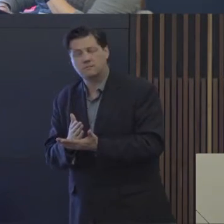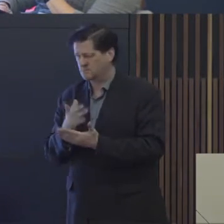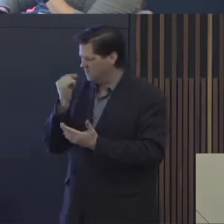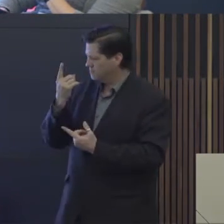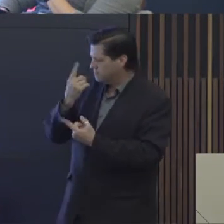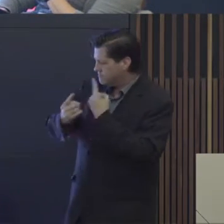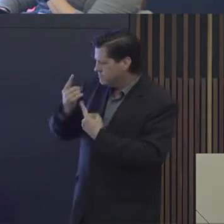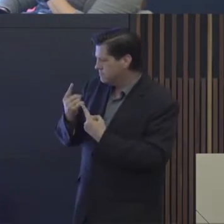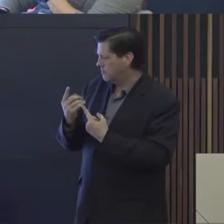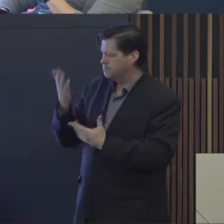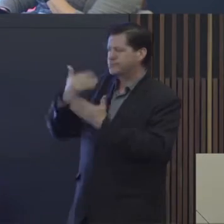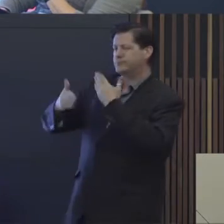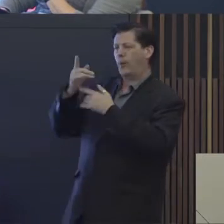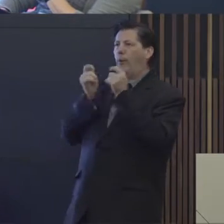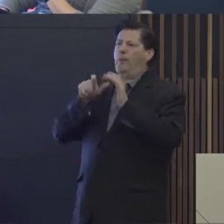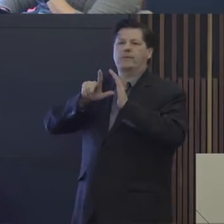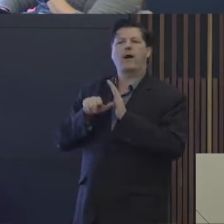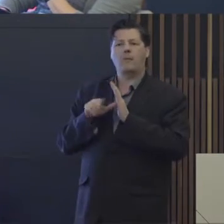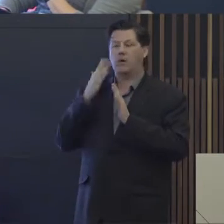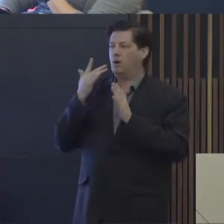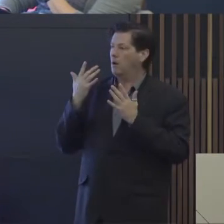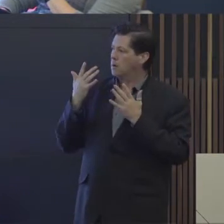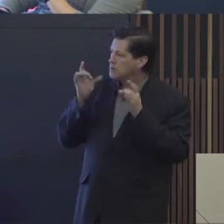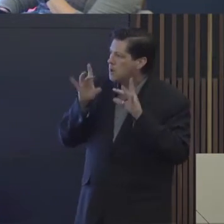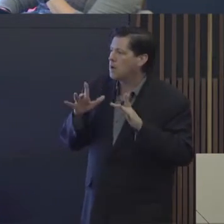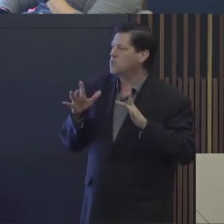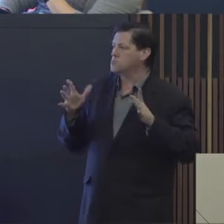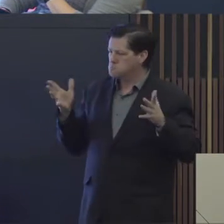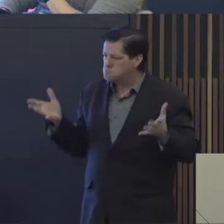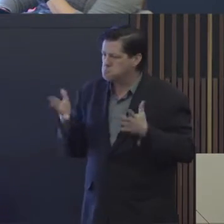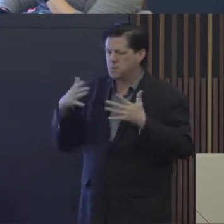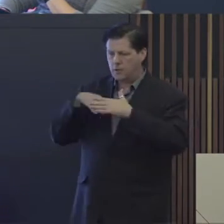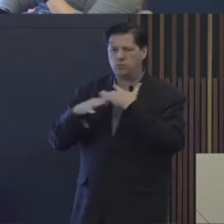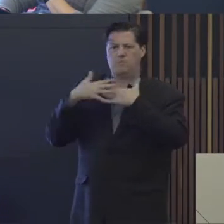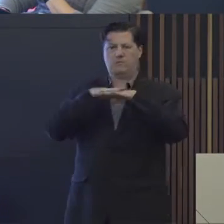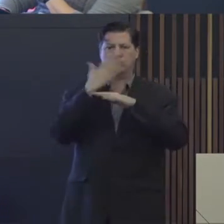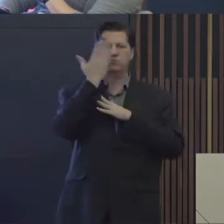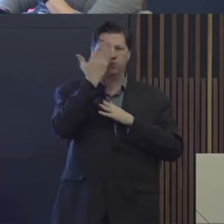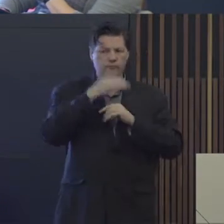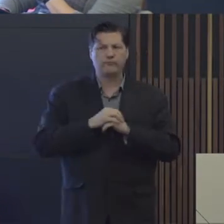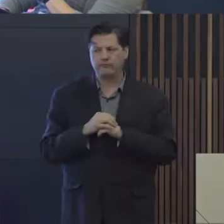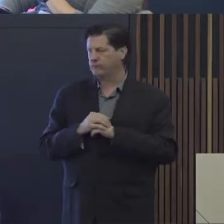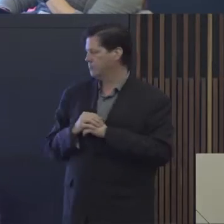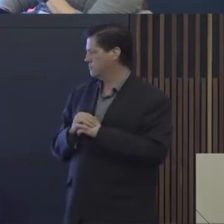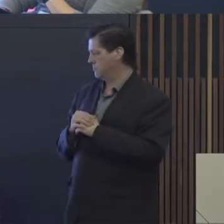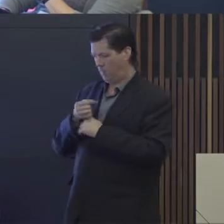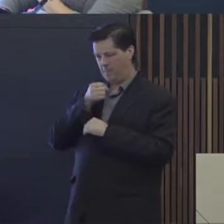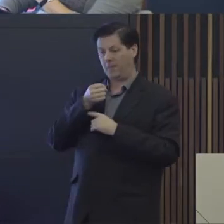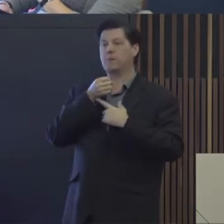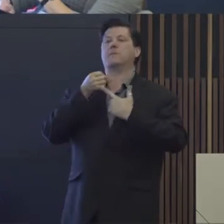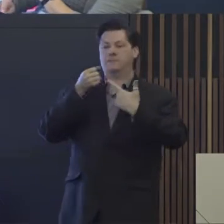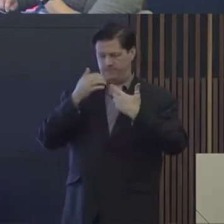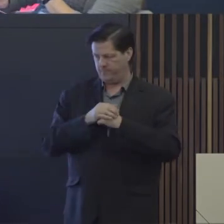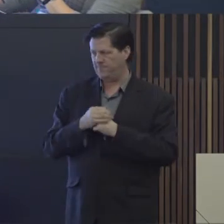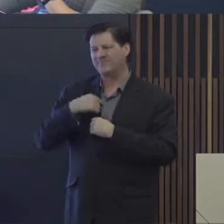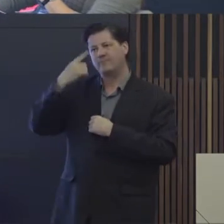the early days when, support first came and there was that push to get into mainstream? Well, I think is that on? Yeah.